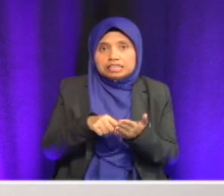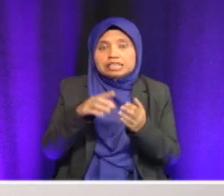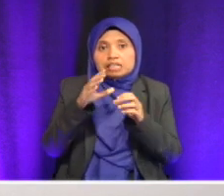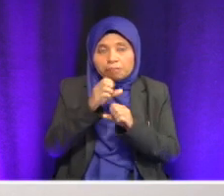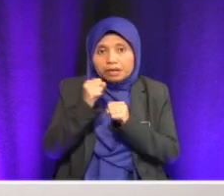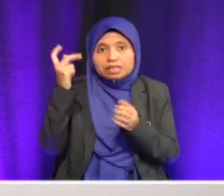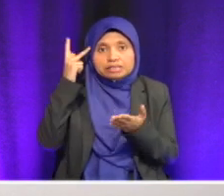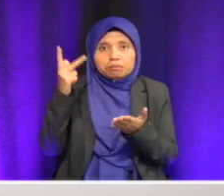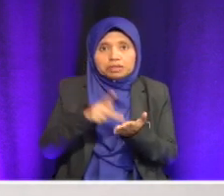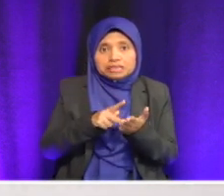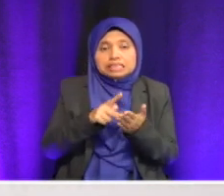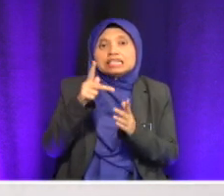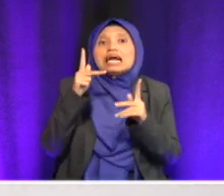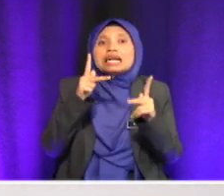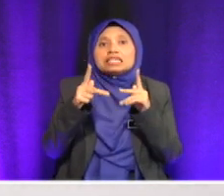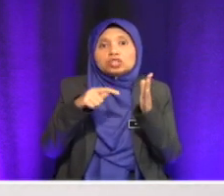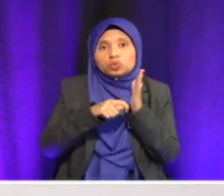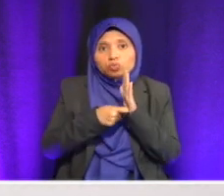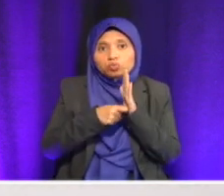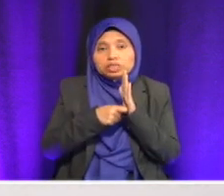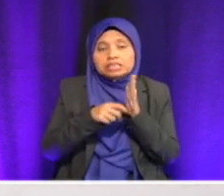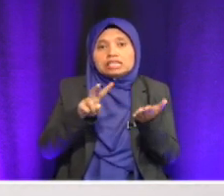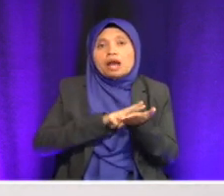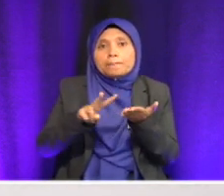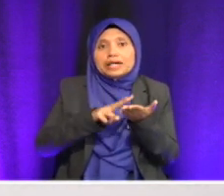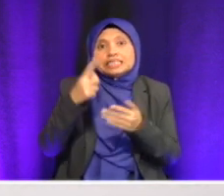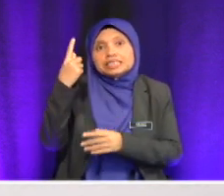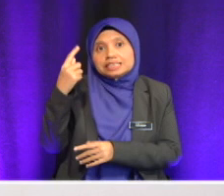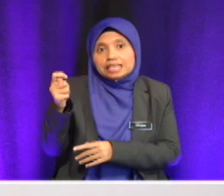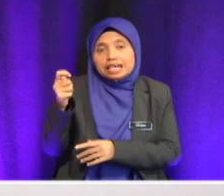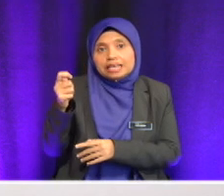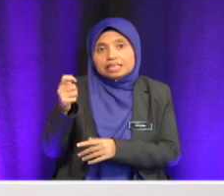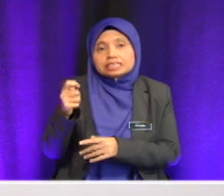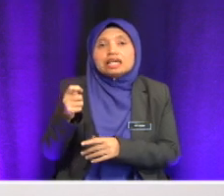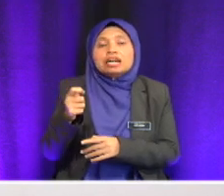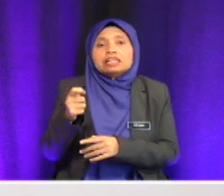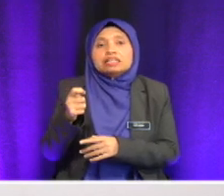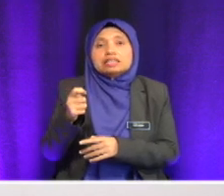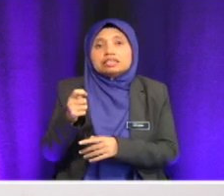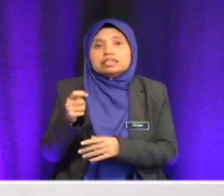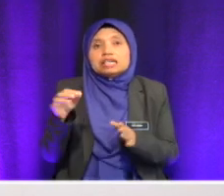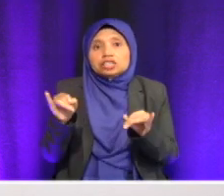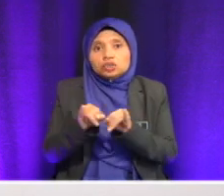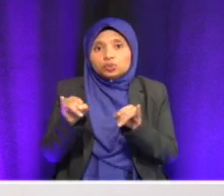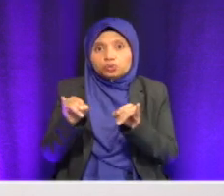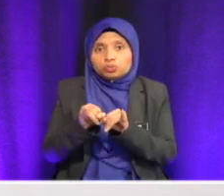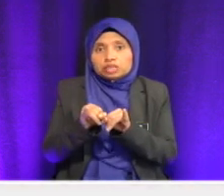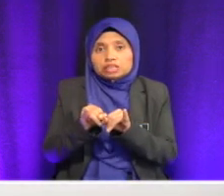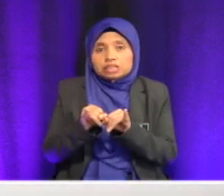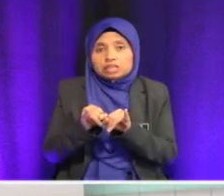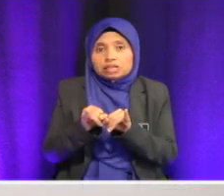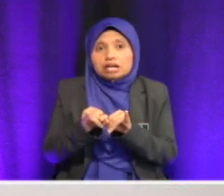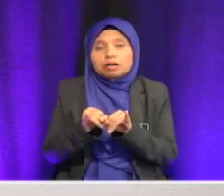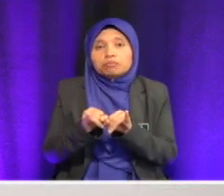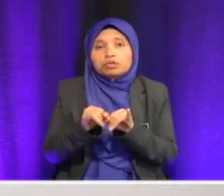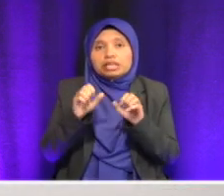similar keywords, they were able to read the text clearly and pronounce the words accurately, and also they participated well in Yeah. all